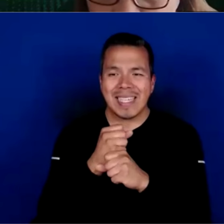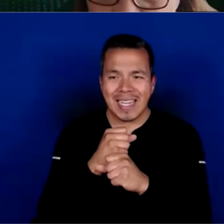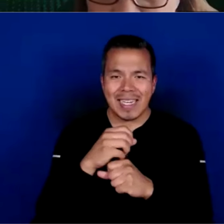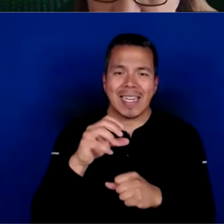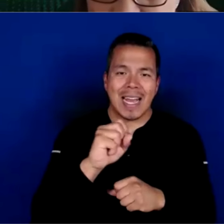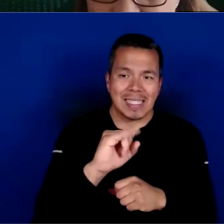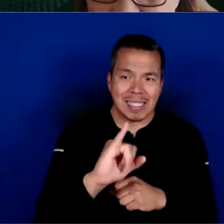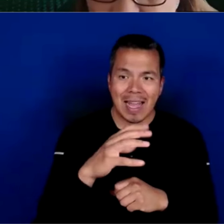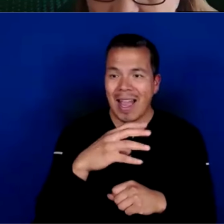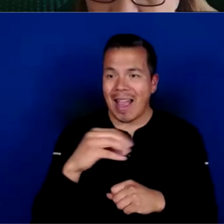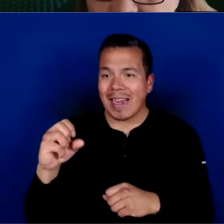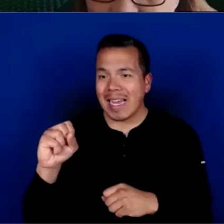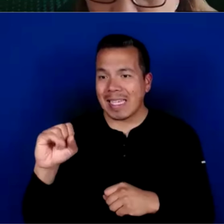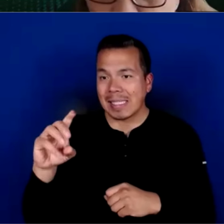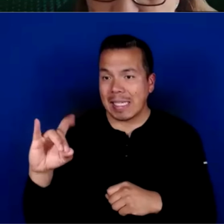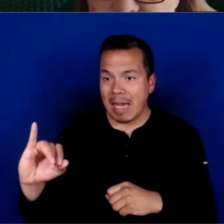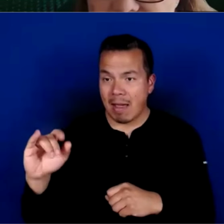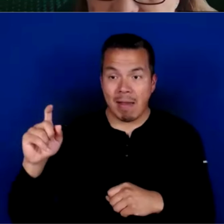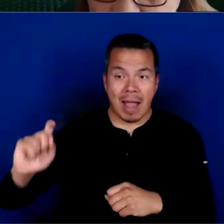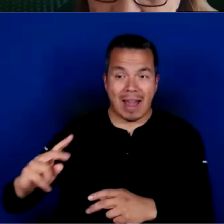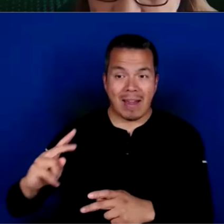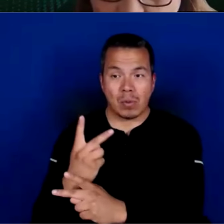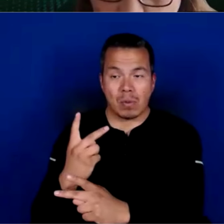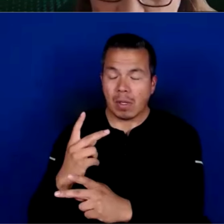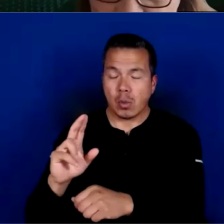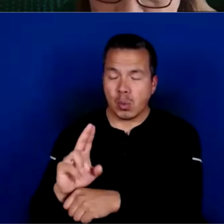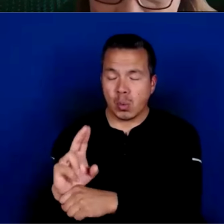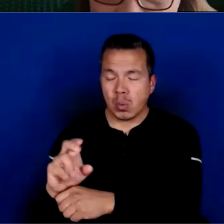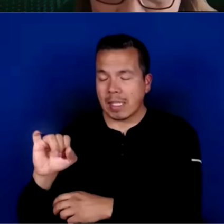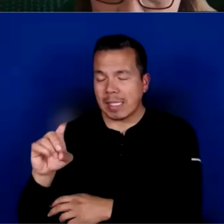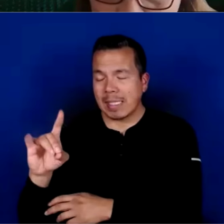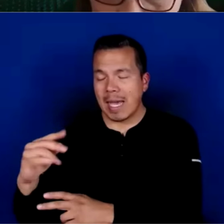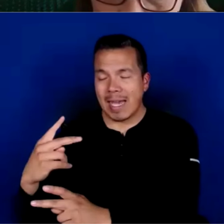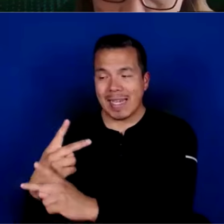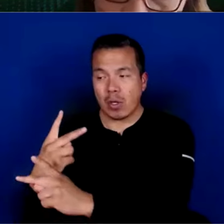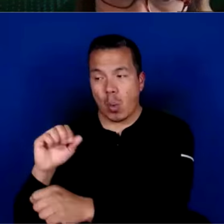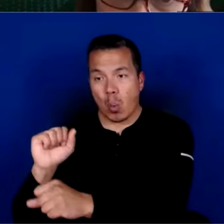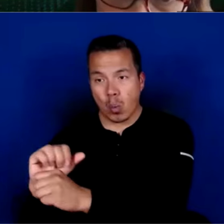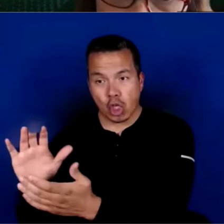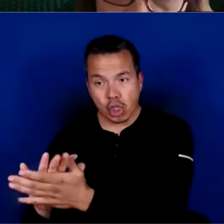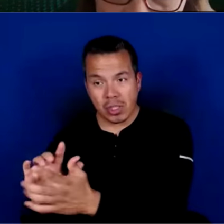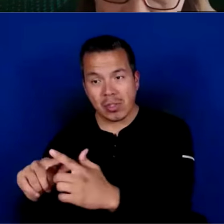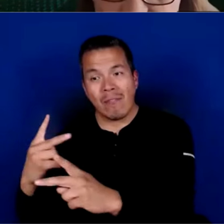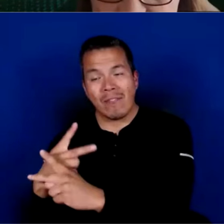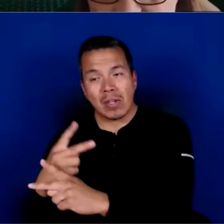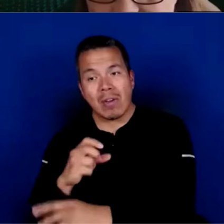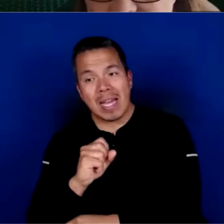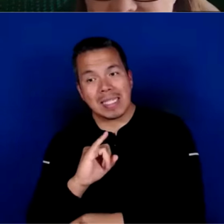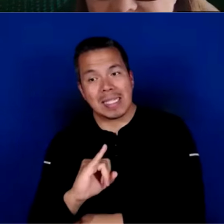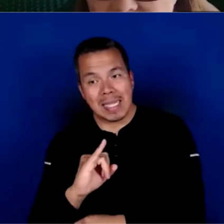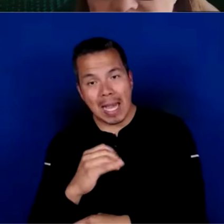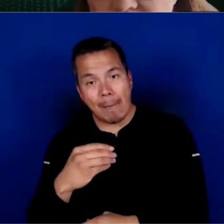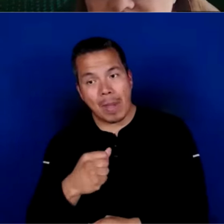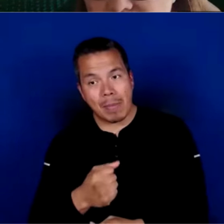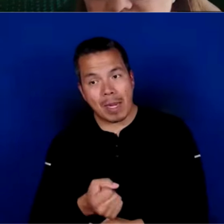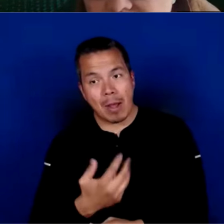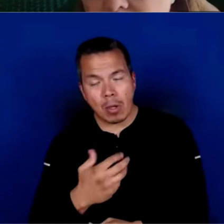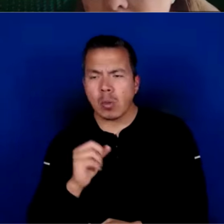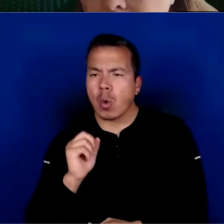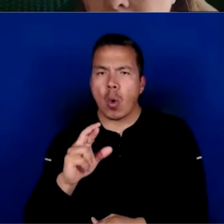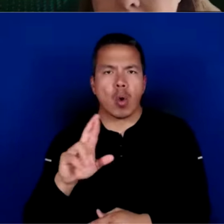they need to use the SSI calculation worksheet to find out how much their SSI payment will decrease, or do they just need to stay